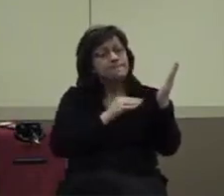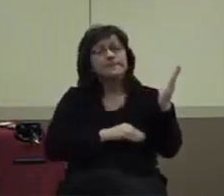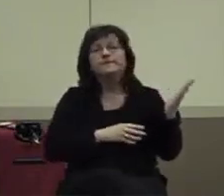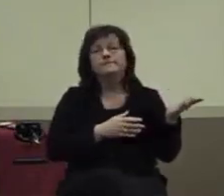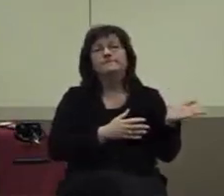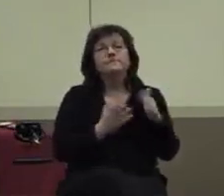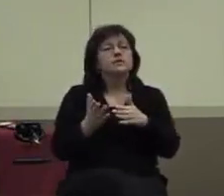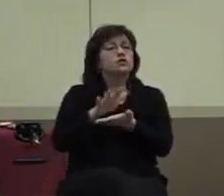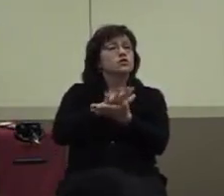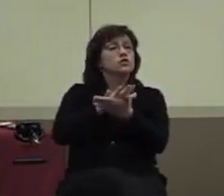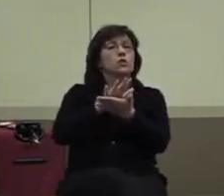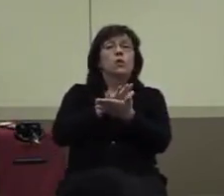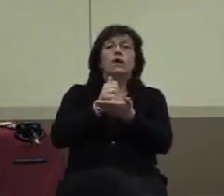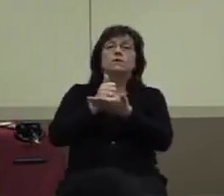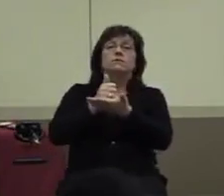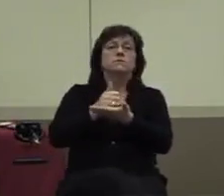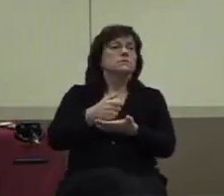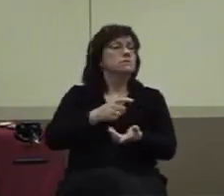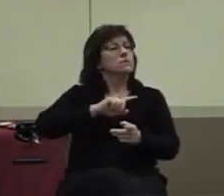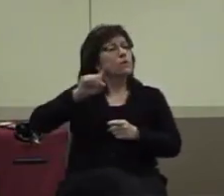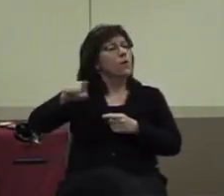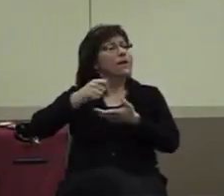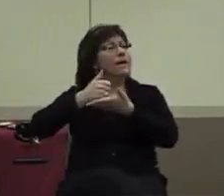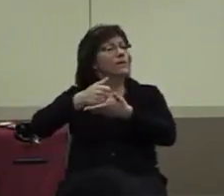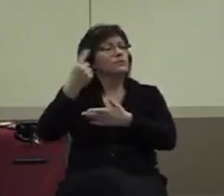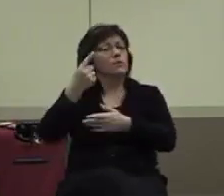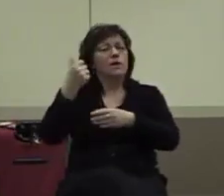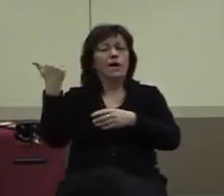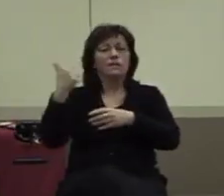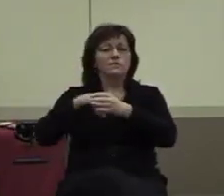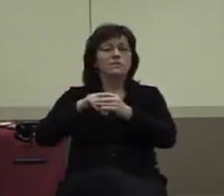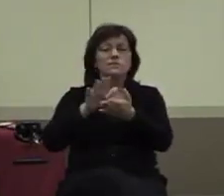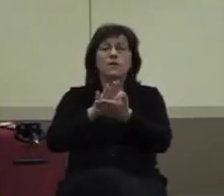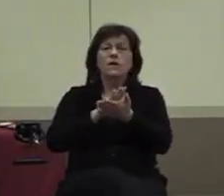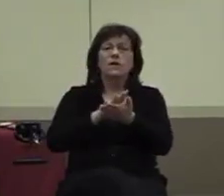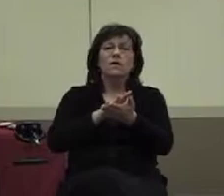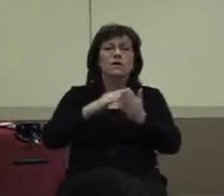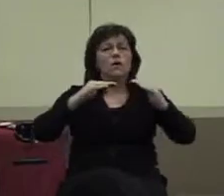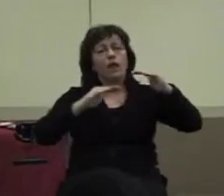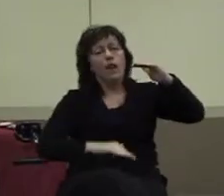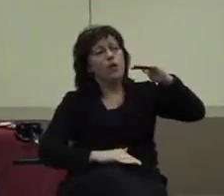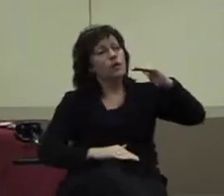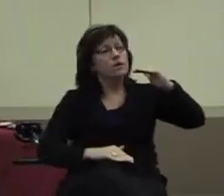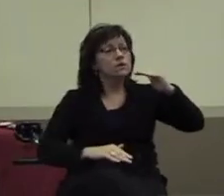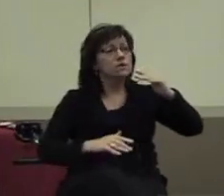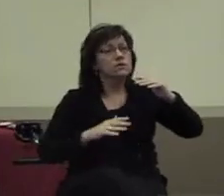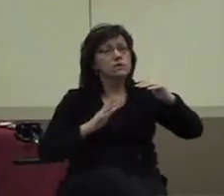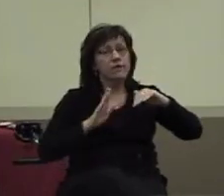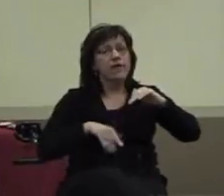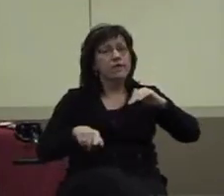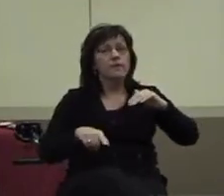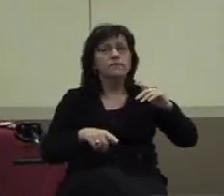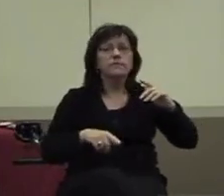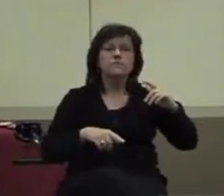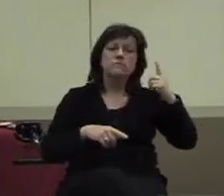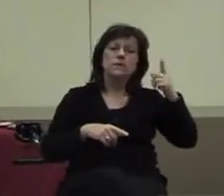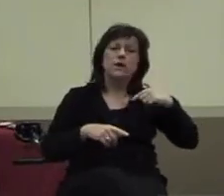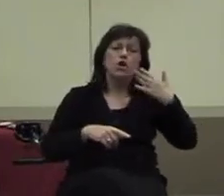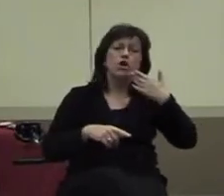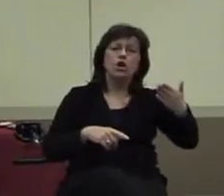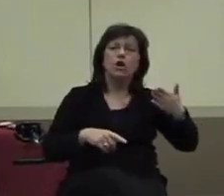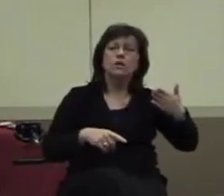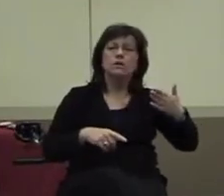helping someone else who is lower than them so that they look good to these little